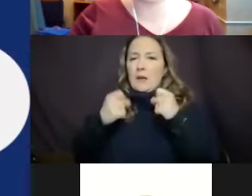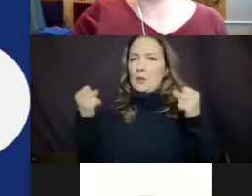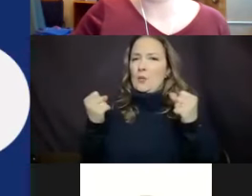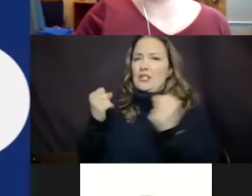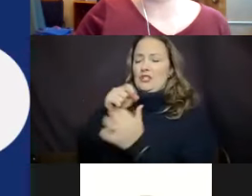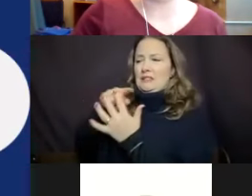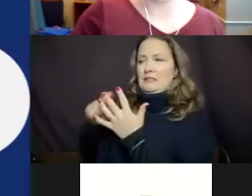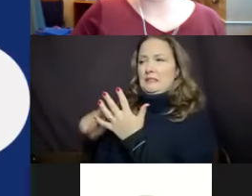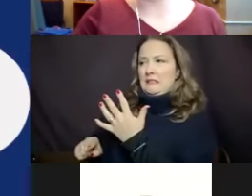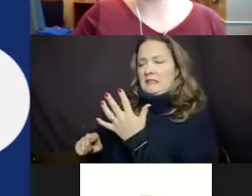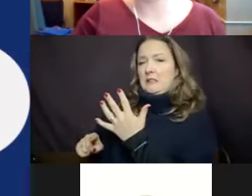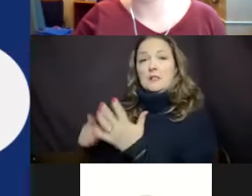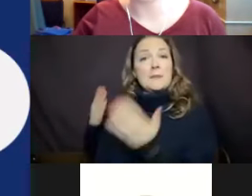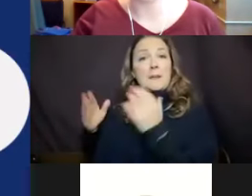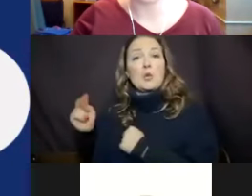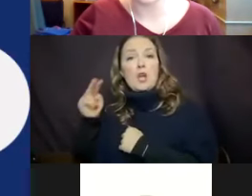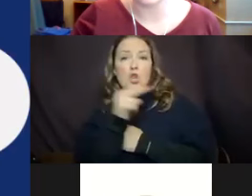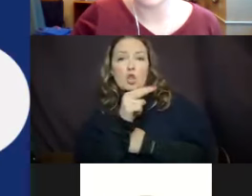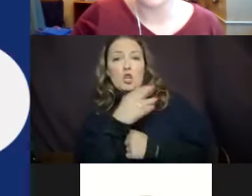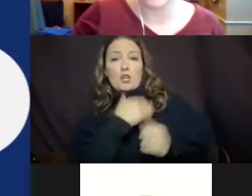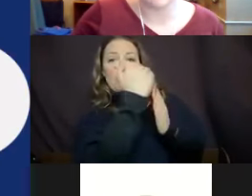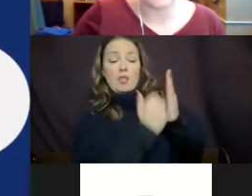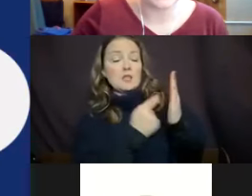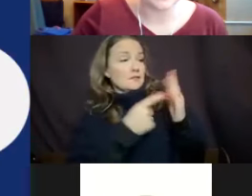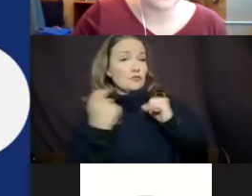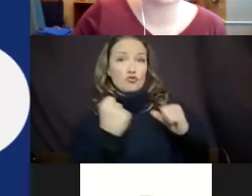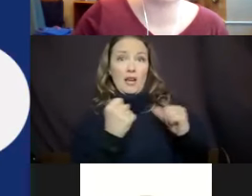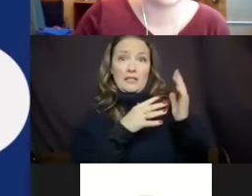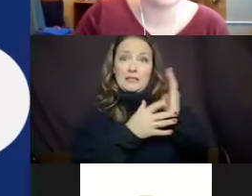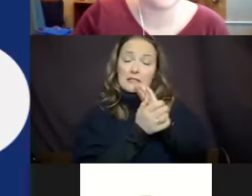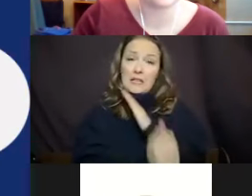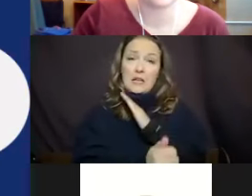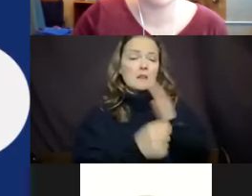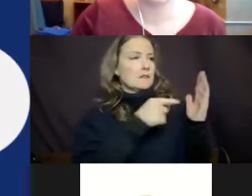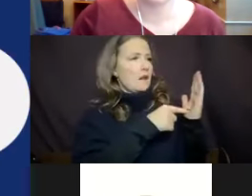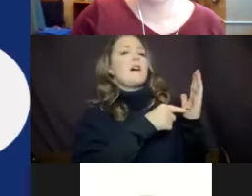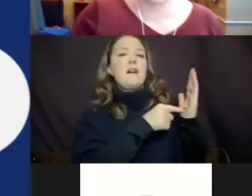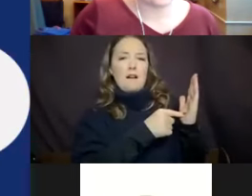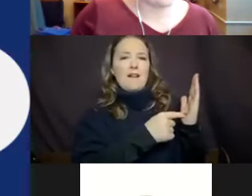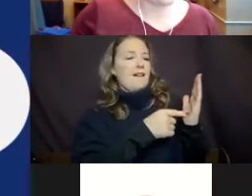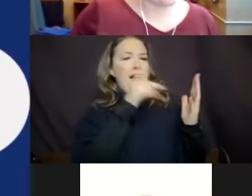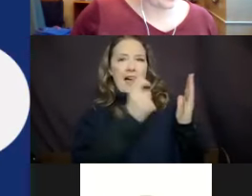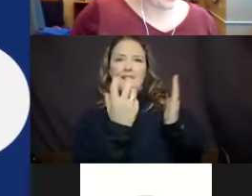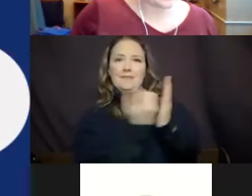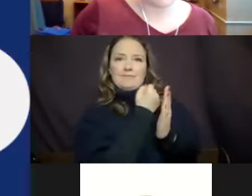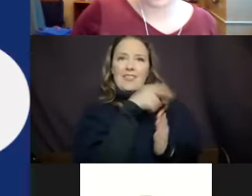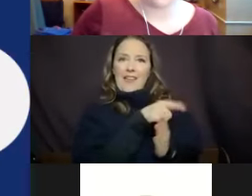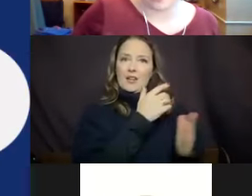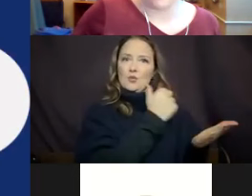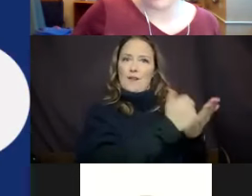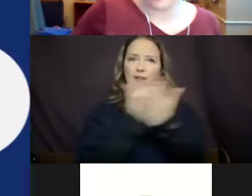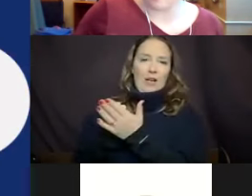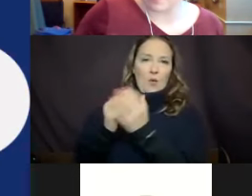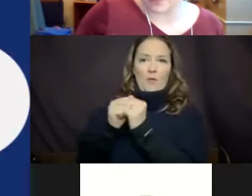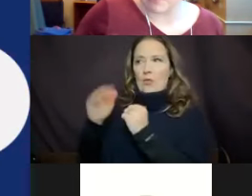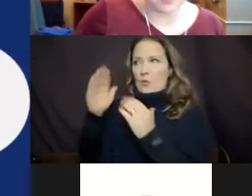strengths and see if there's anything that you can lean on to make it through this time. I am going to